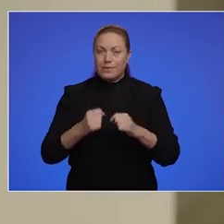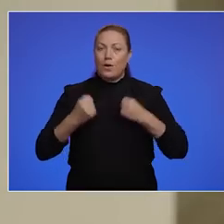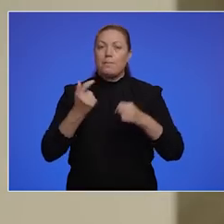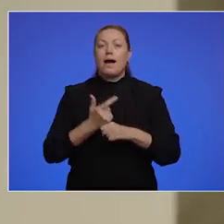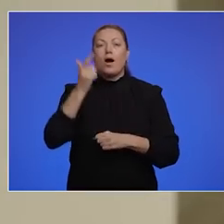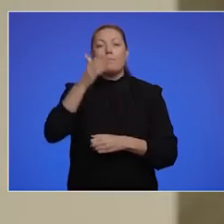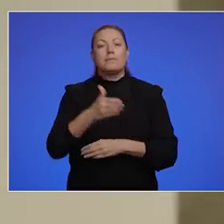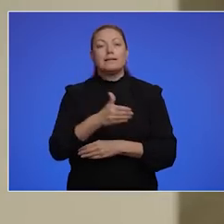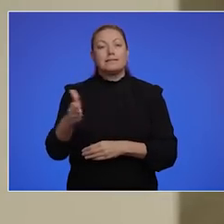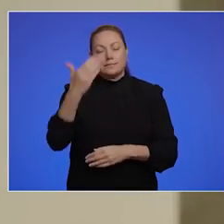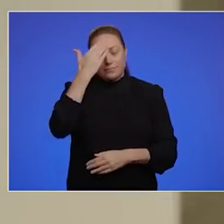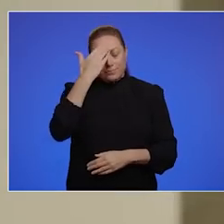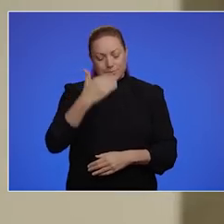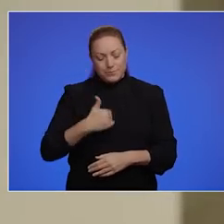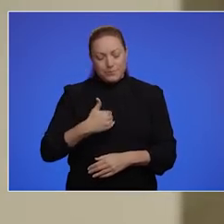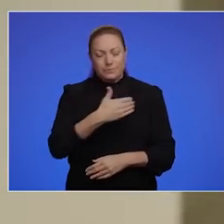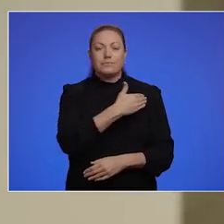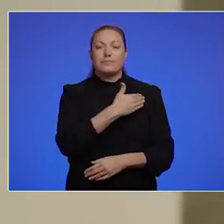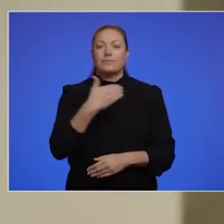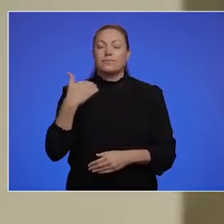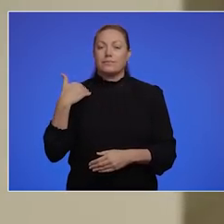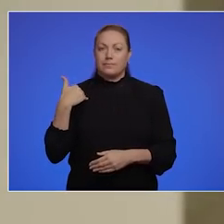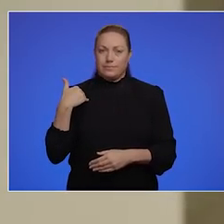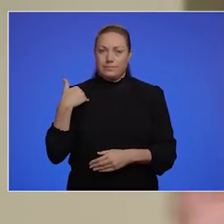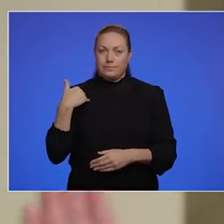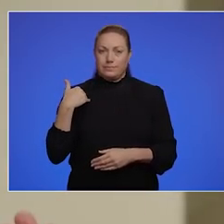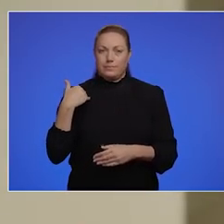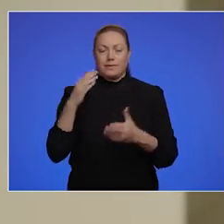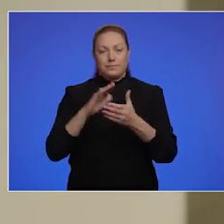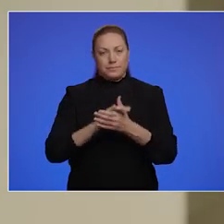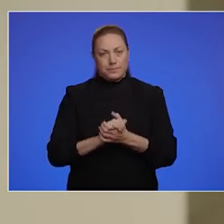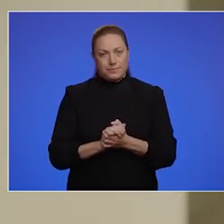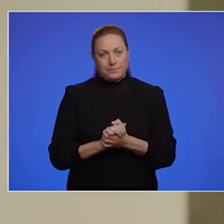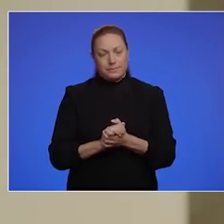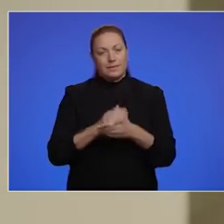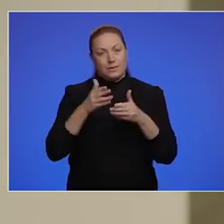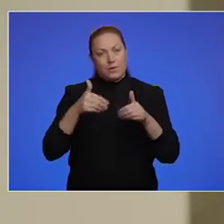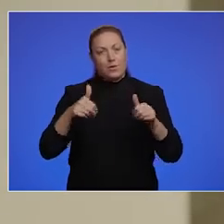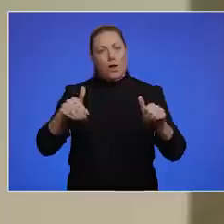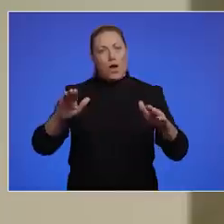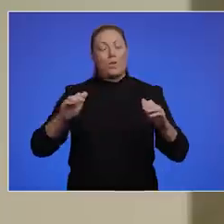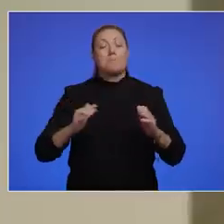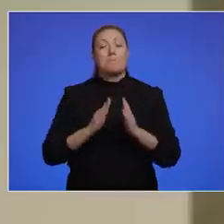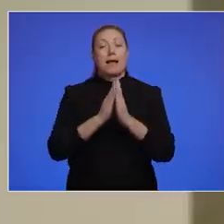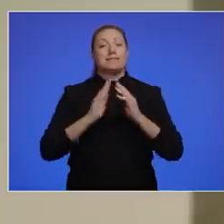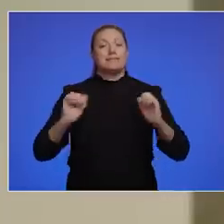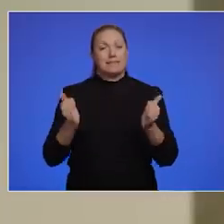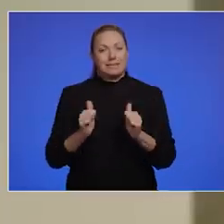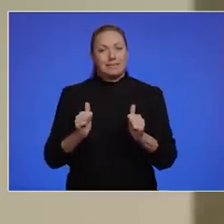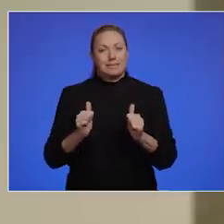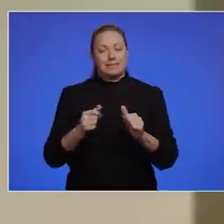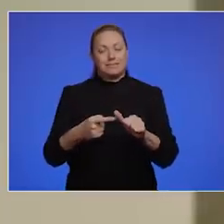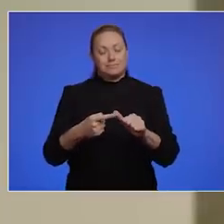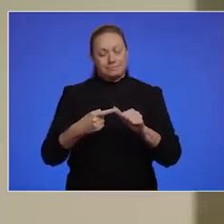almighty God bless you, the Father, the Son, and the Holy Spirit. Amen. Go forth. The Mass is ended.